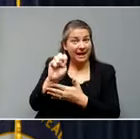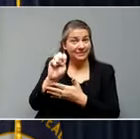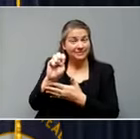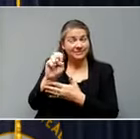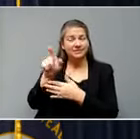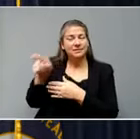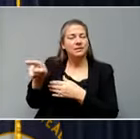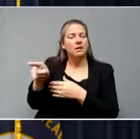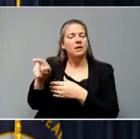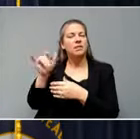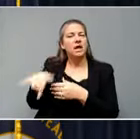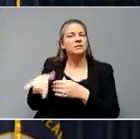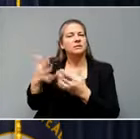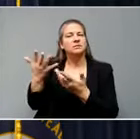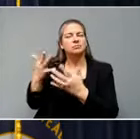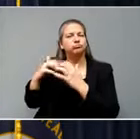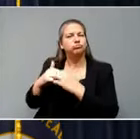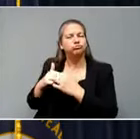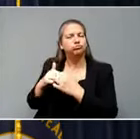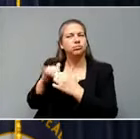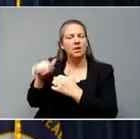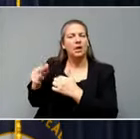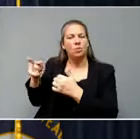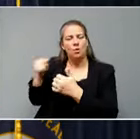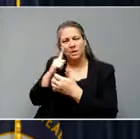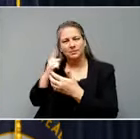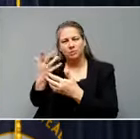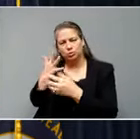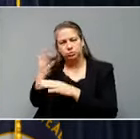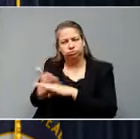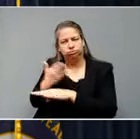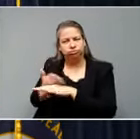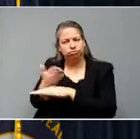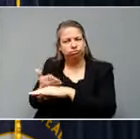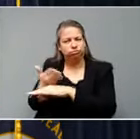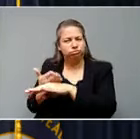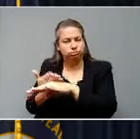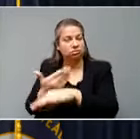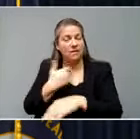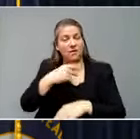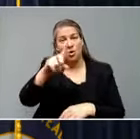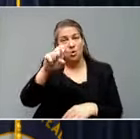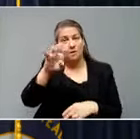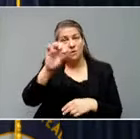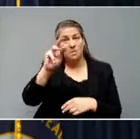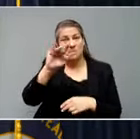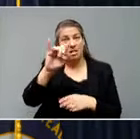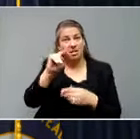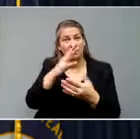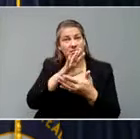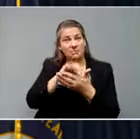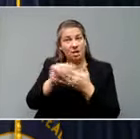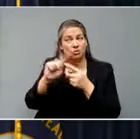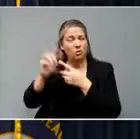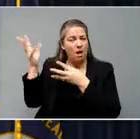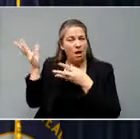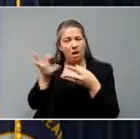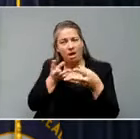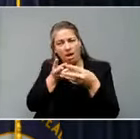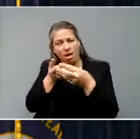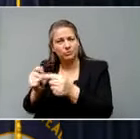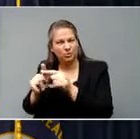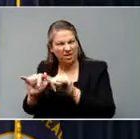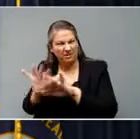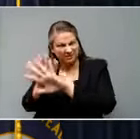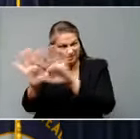federal funding since 2016. We've seen over $140 million flow into Kentucky. This cycle received more than